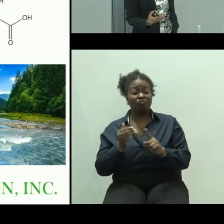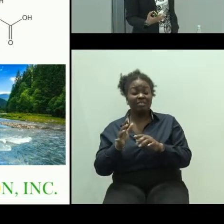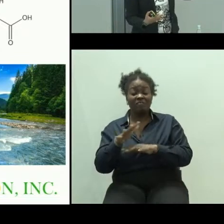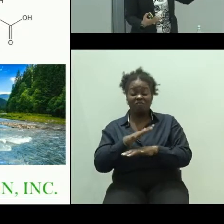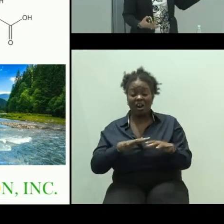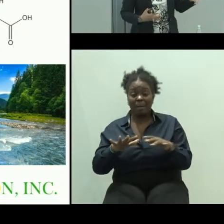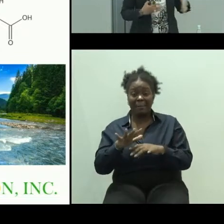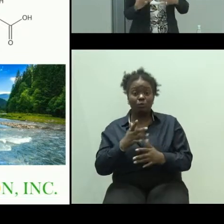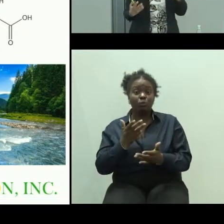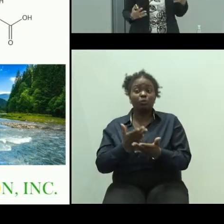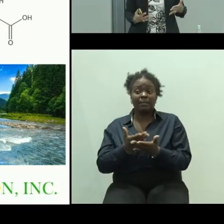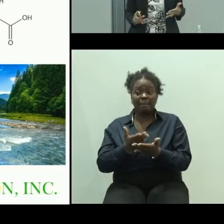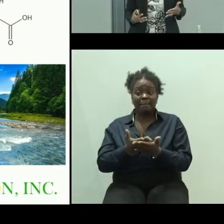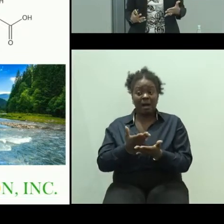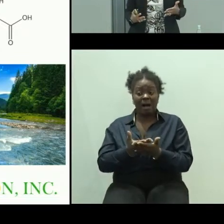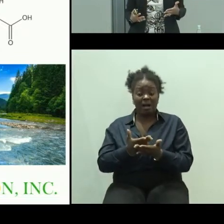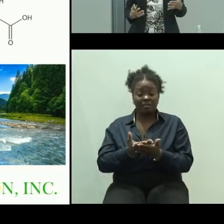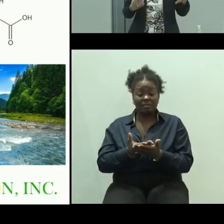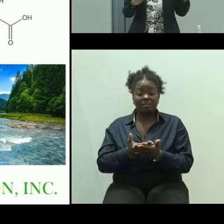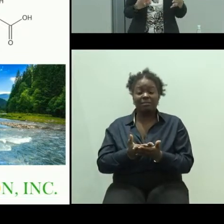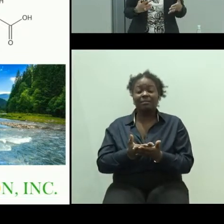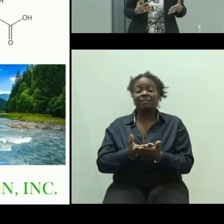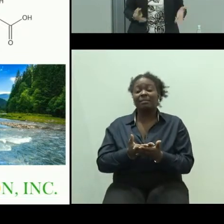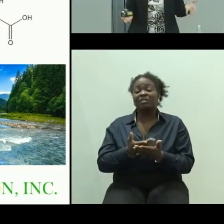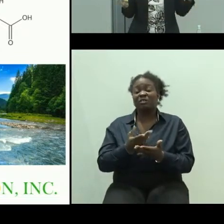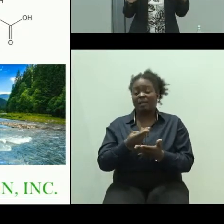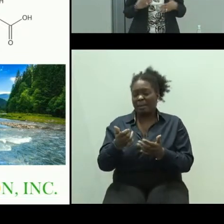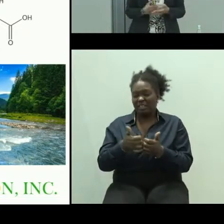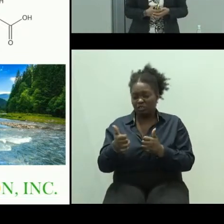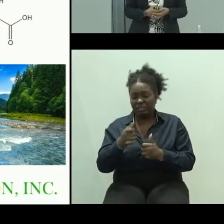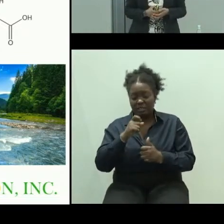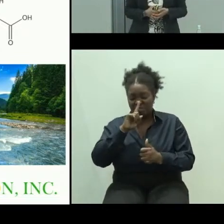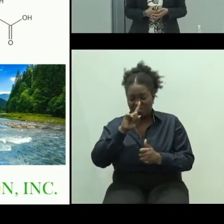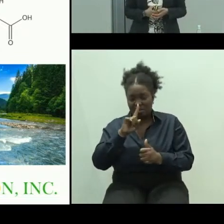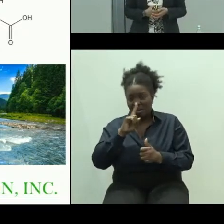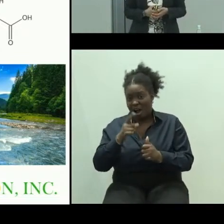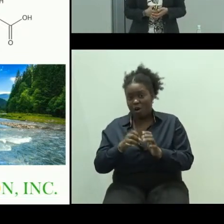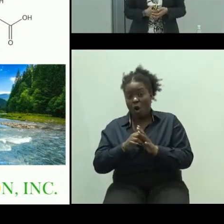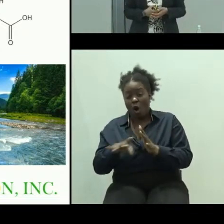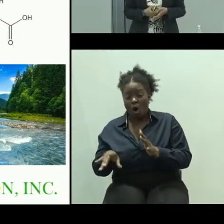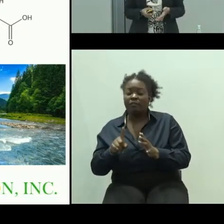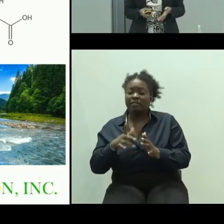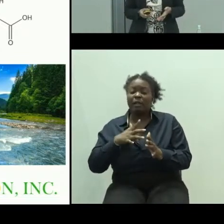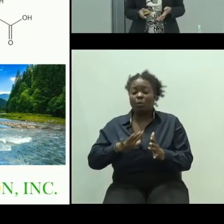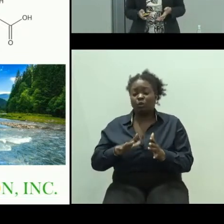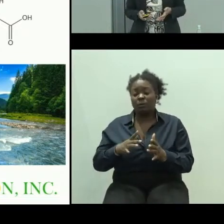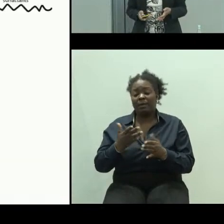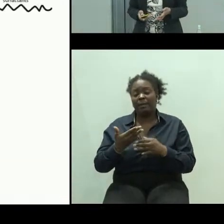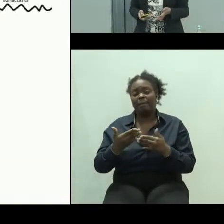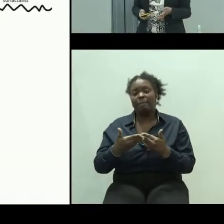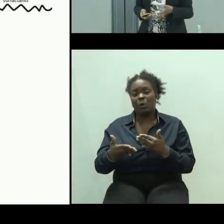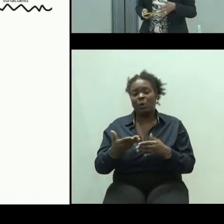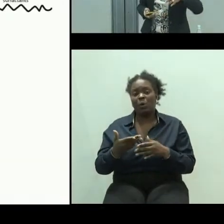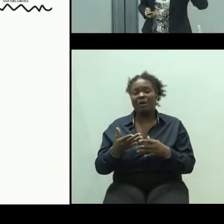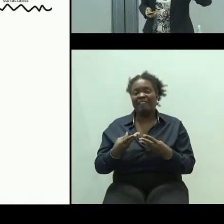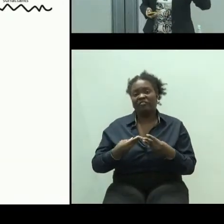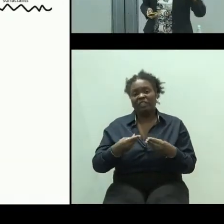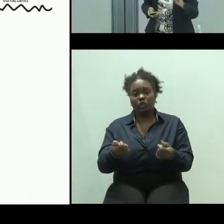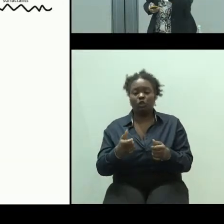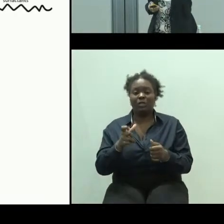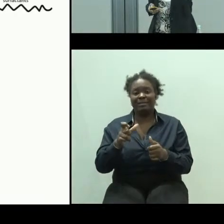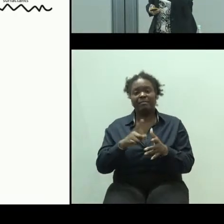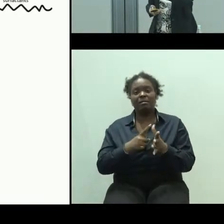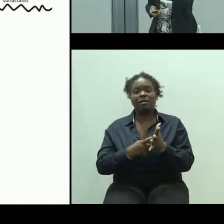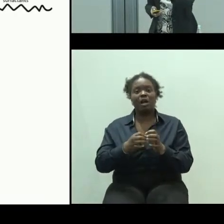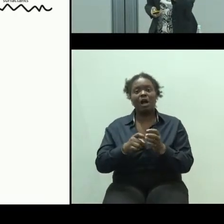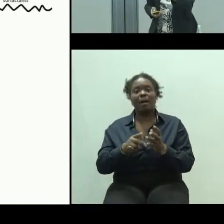for industries that we can't quite get rid of yet, but need to be much more efficient in their carbon footprint. Okay, now I'm